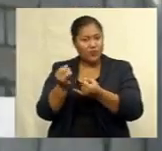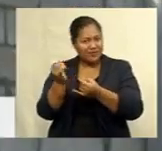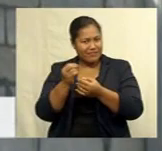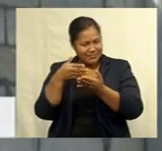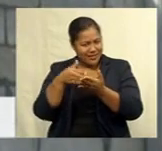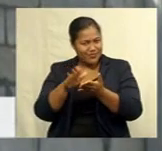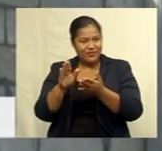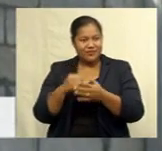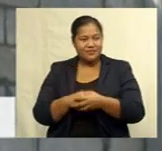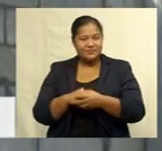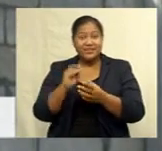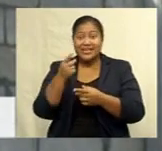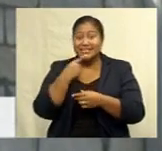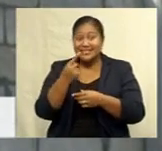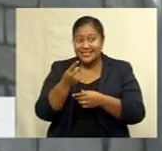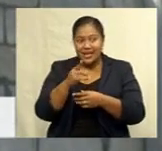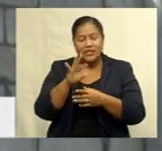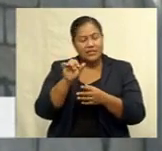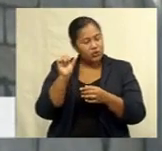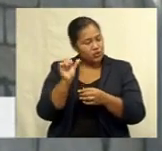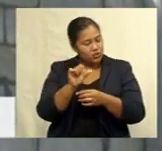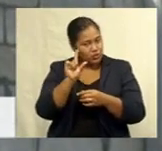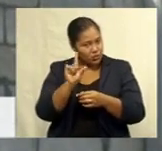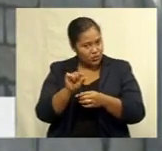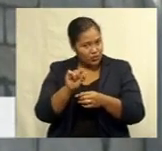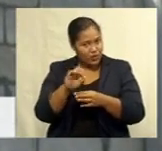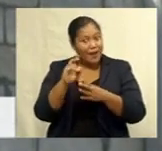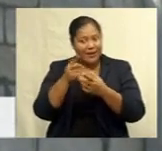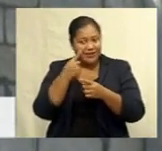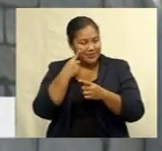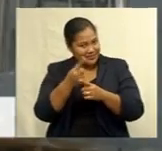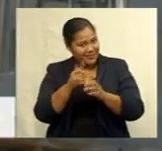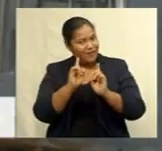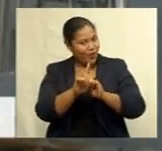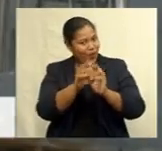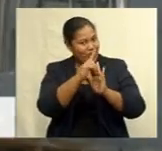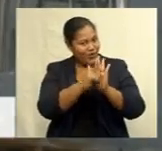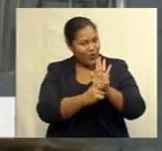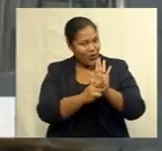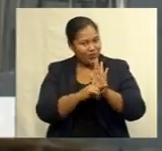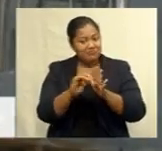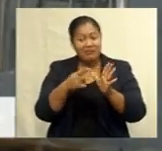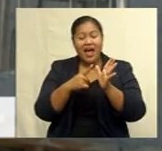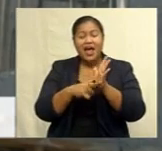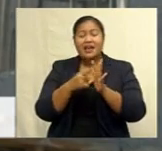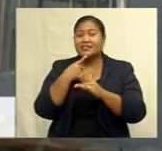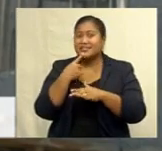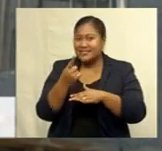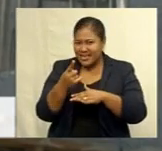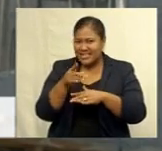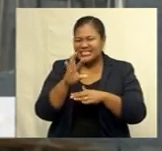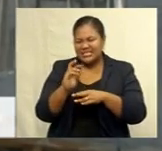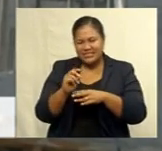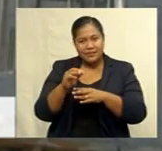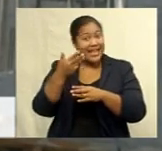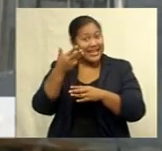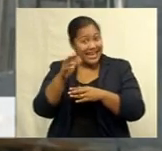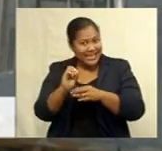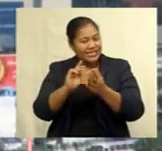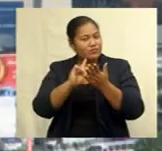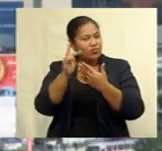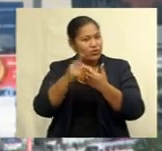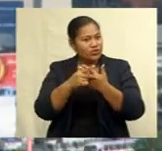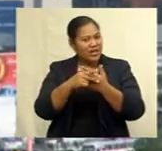approvals. However, he says this must be done without compromising laws. Ali highlighted that there were approximately 90 projects valued